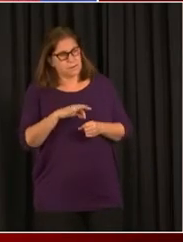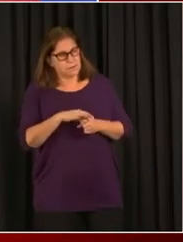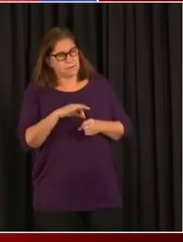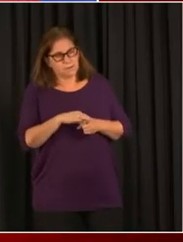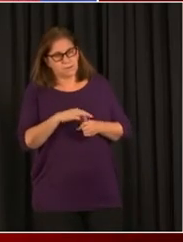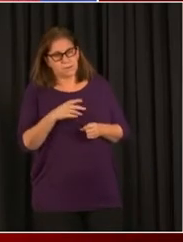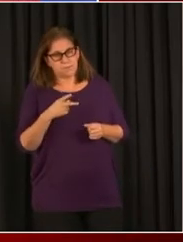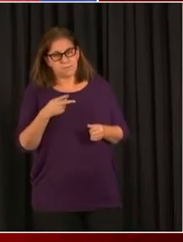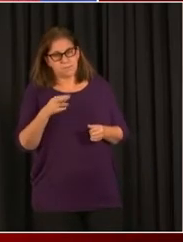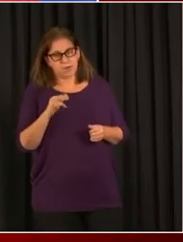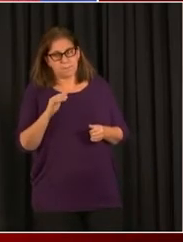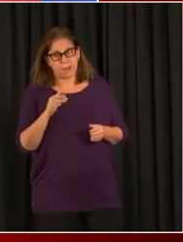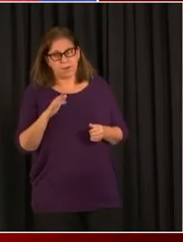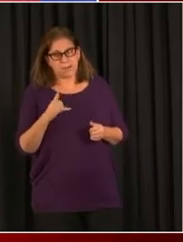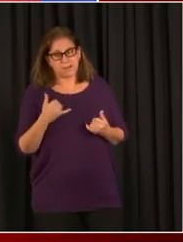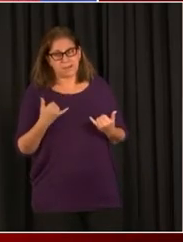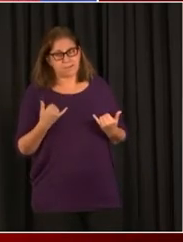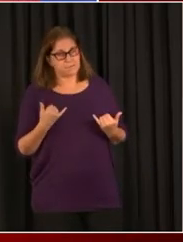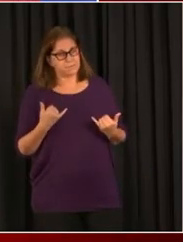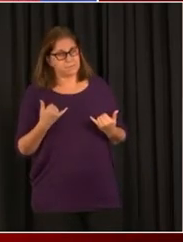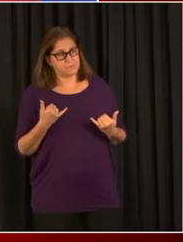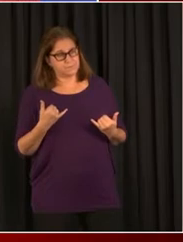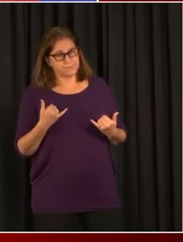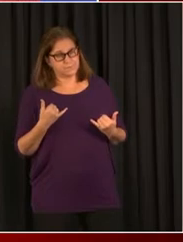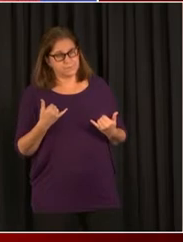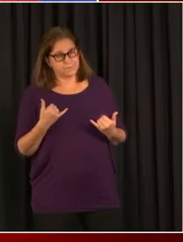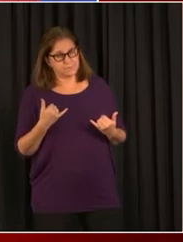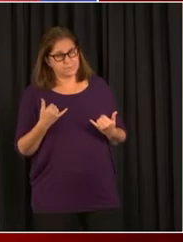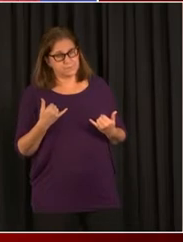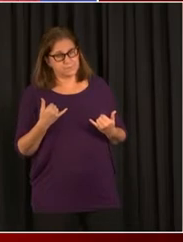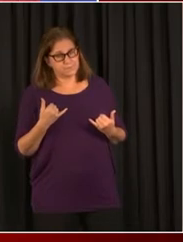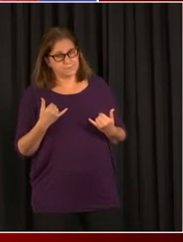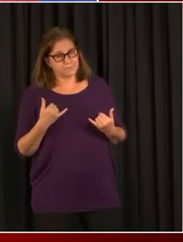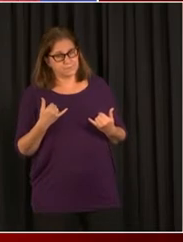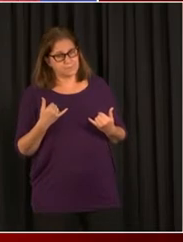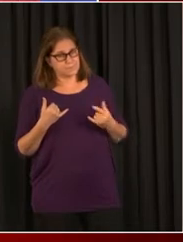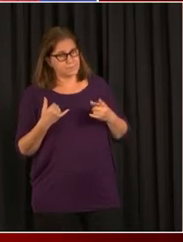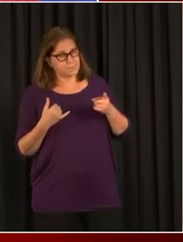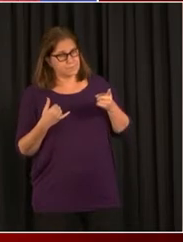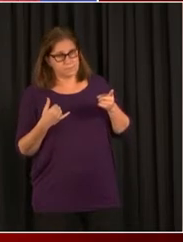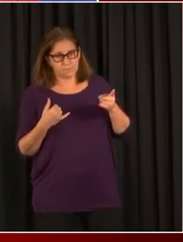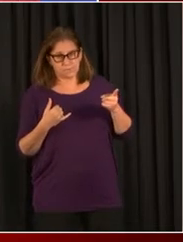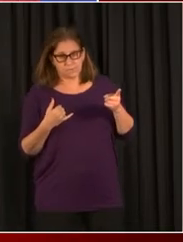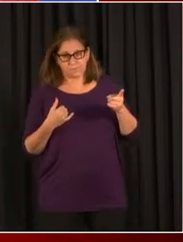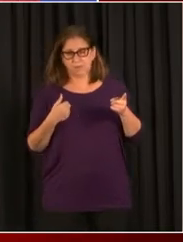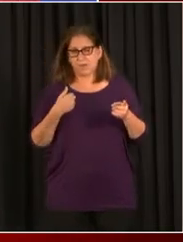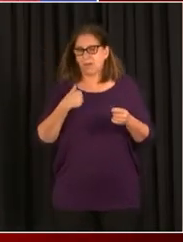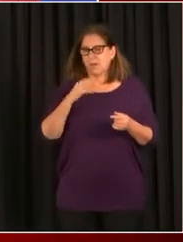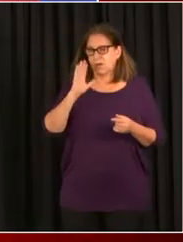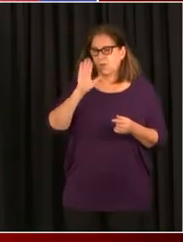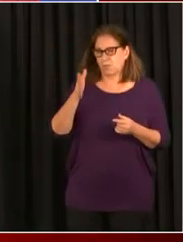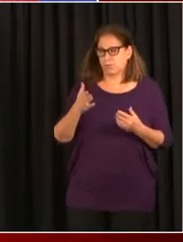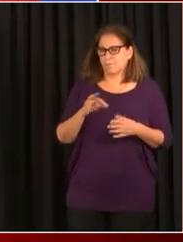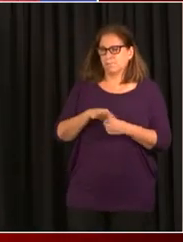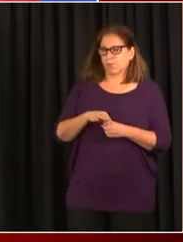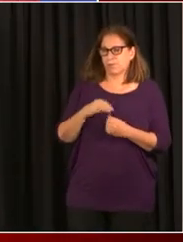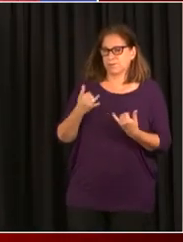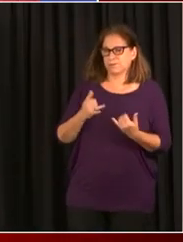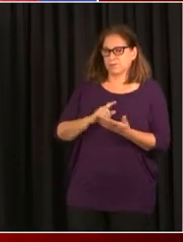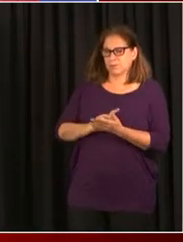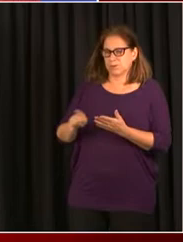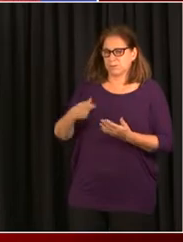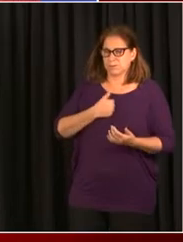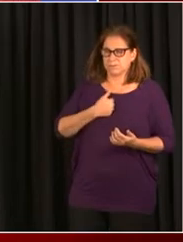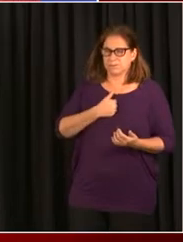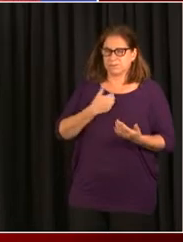voting when do you plan to vote this time? I will vote this week, probably on